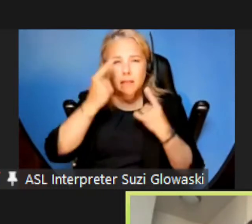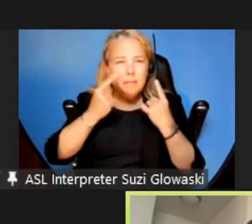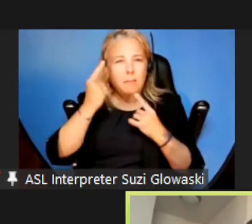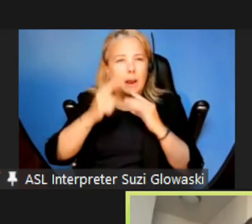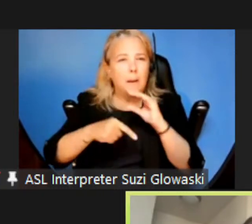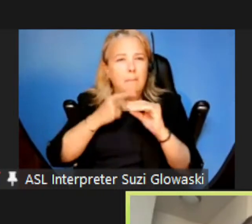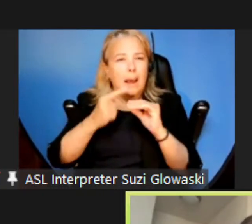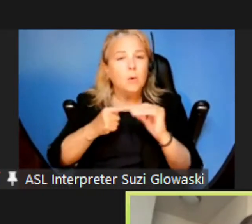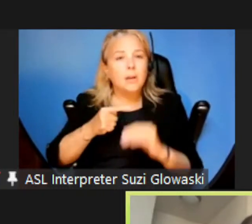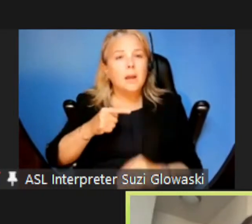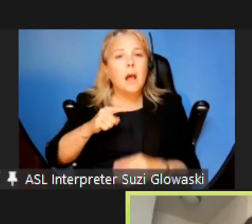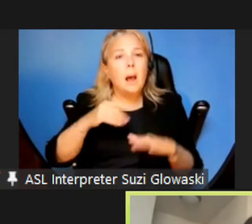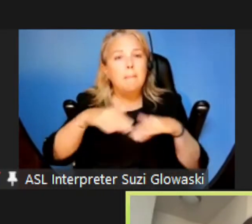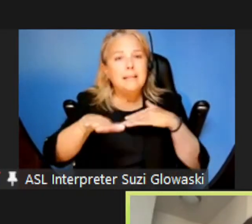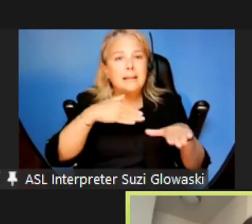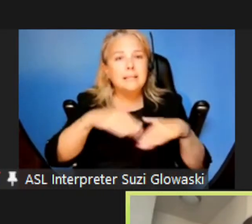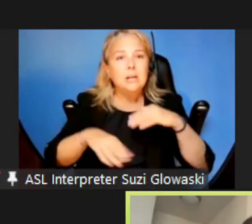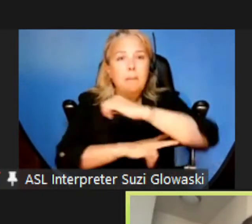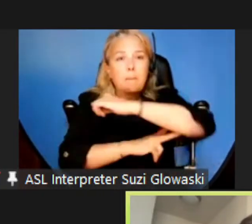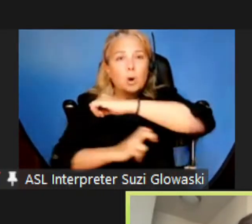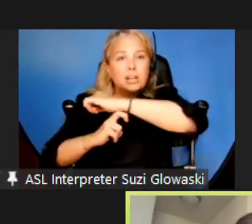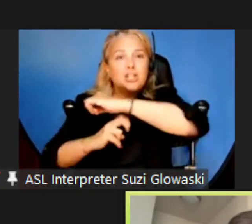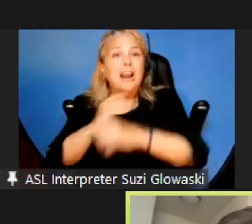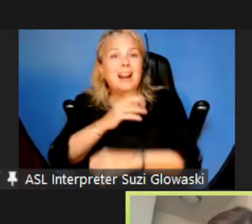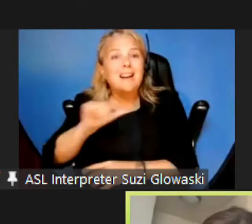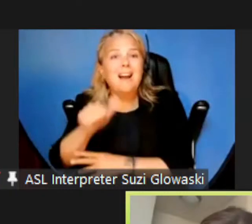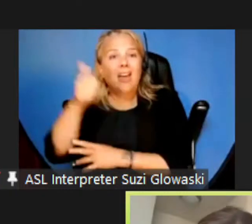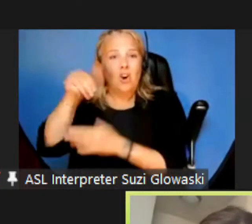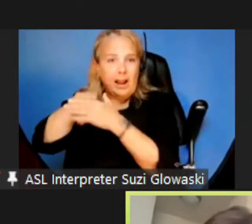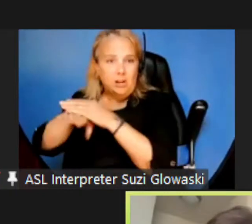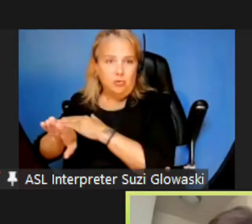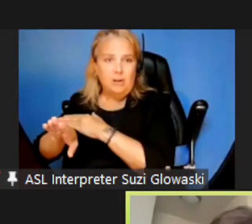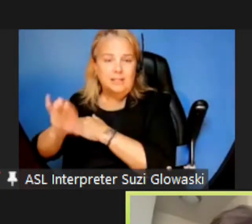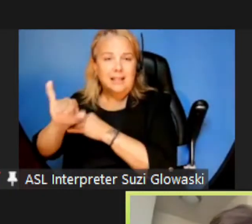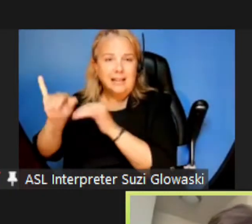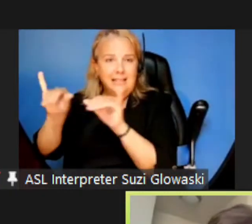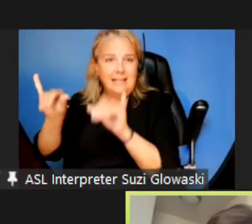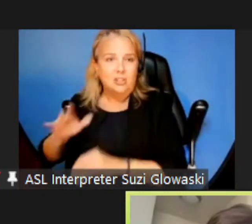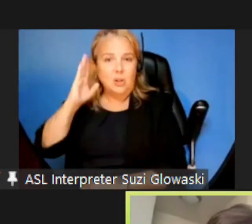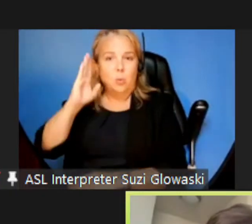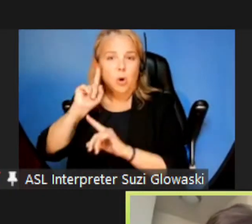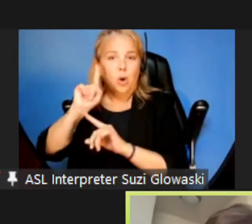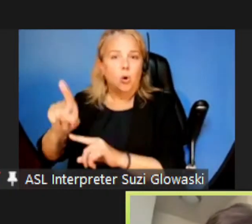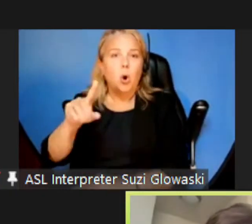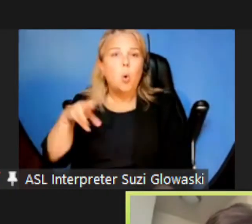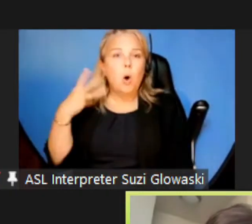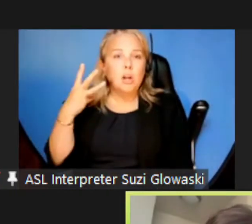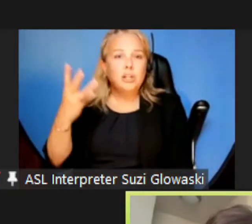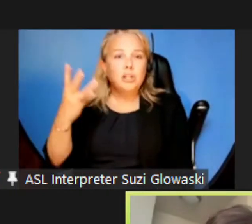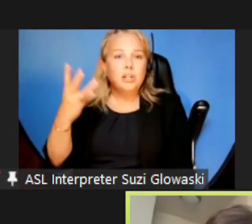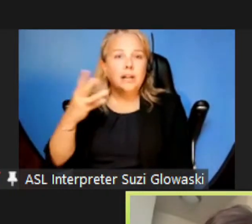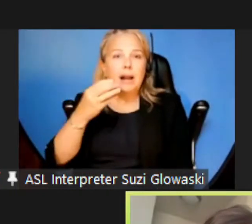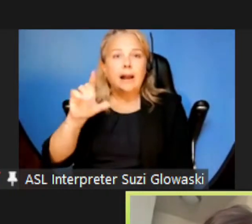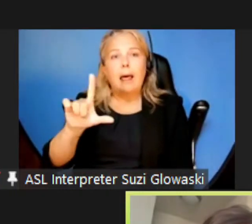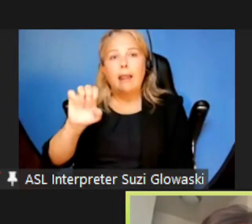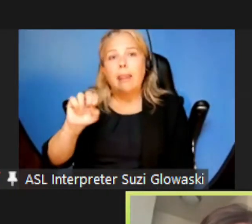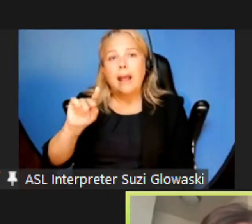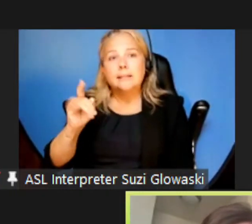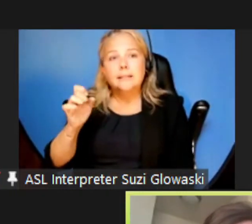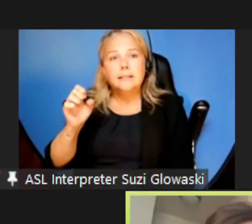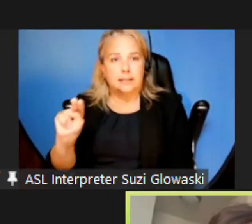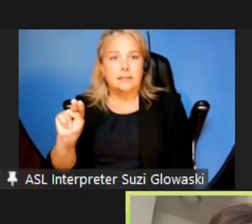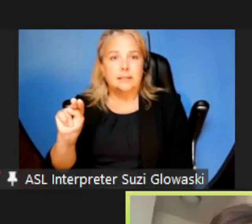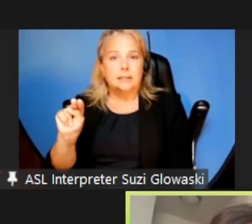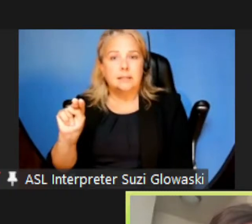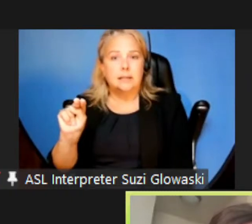bridge and another entrance to the metro station that would go to Washington and Langston. And I